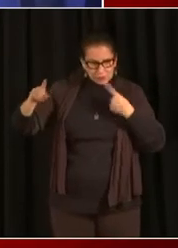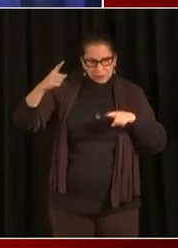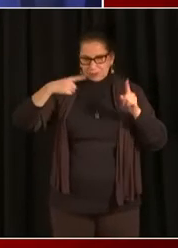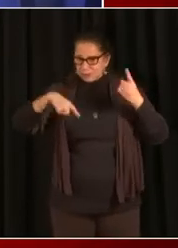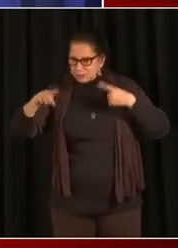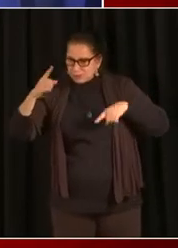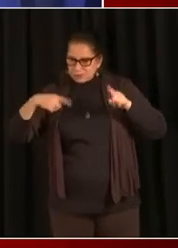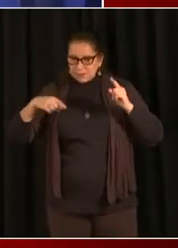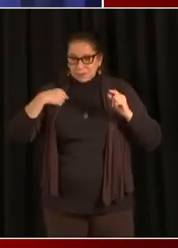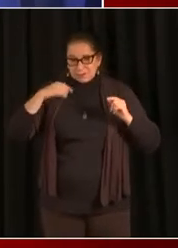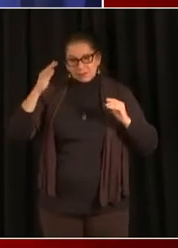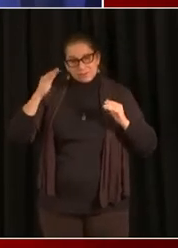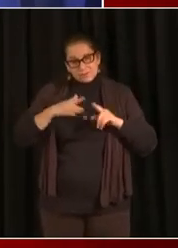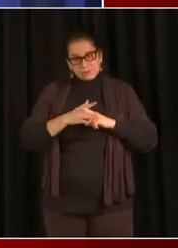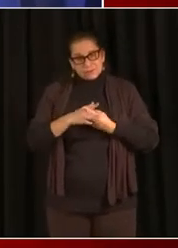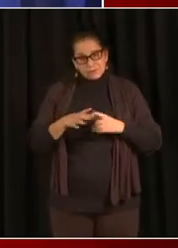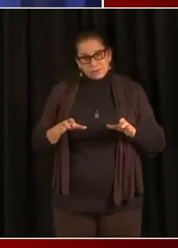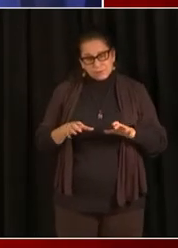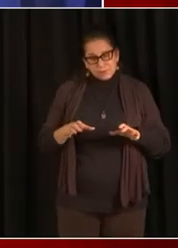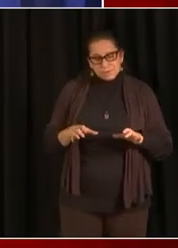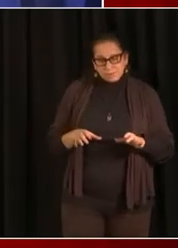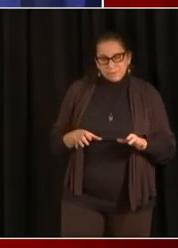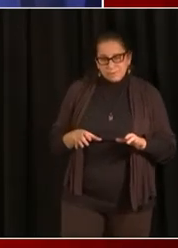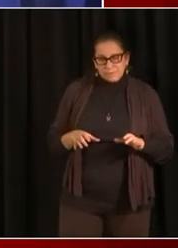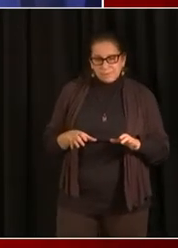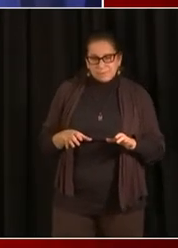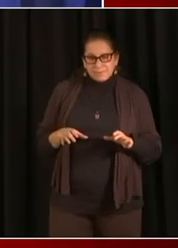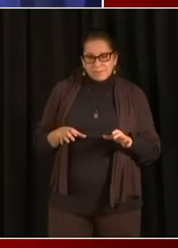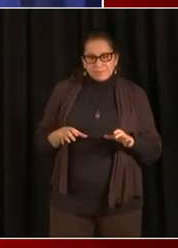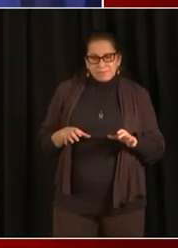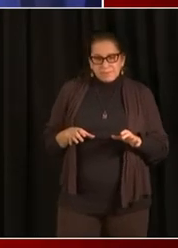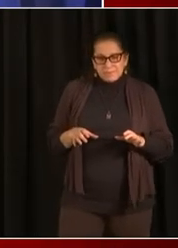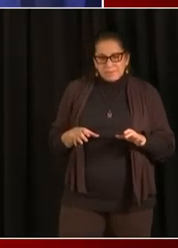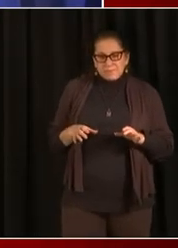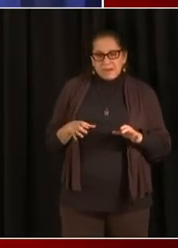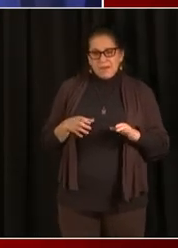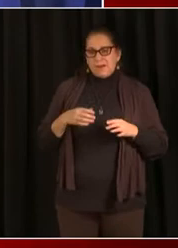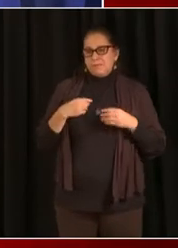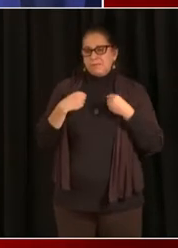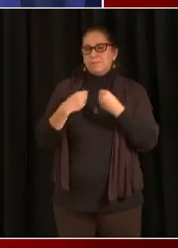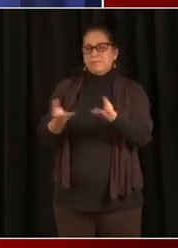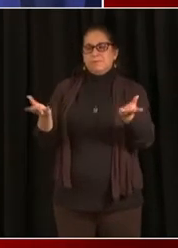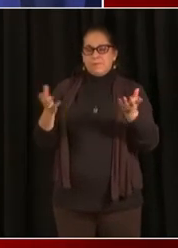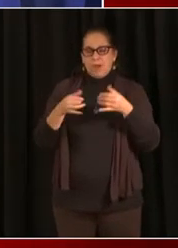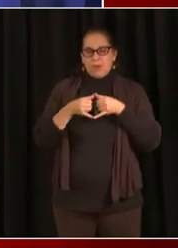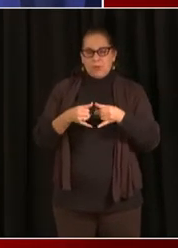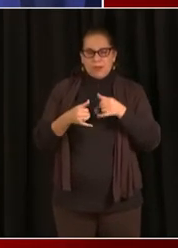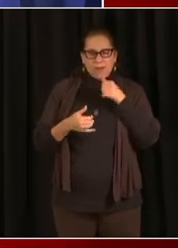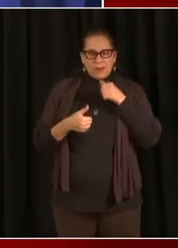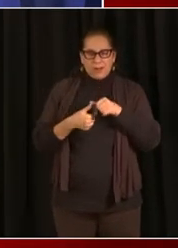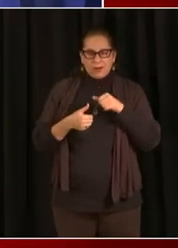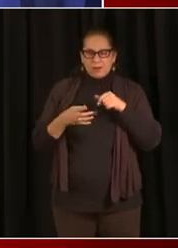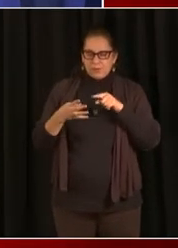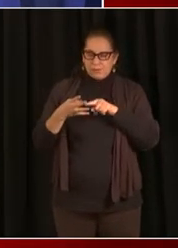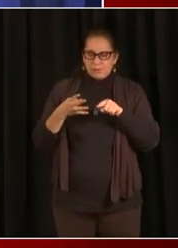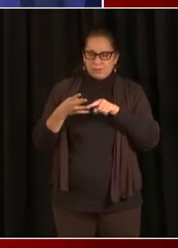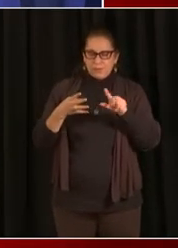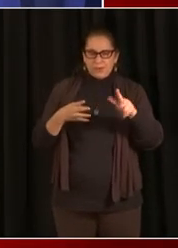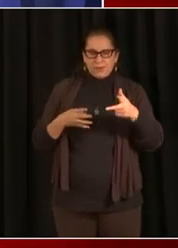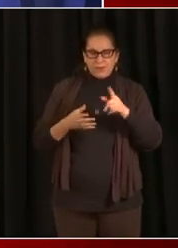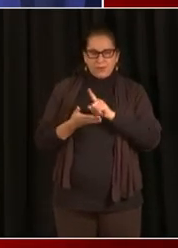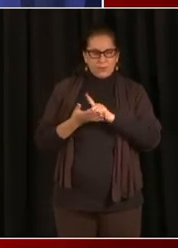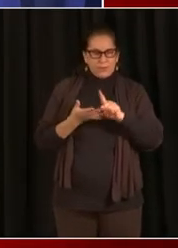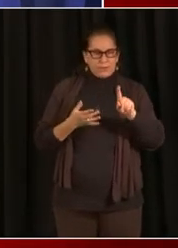again, we expect to begin doing initial conditional award letters in late January leading into